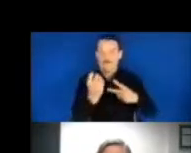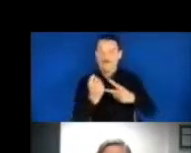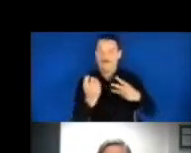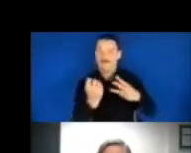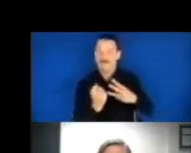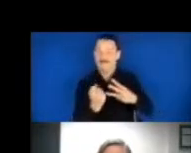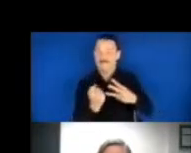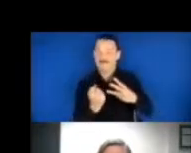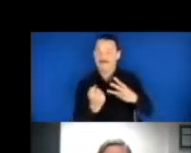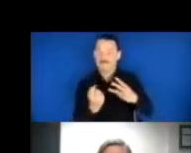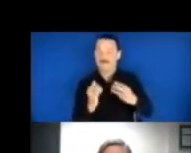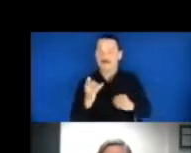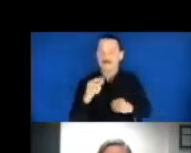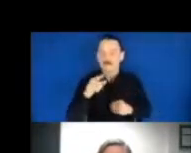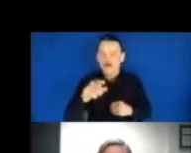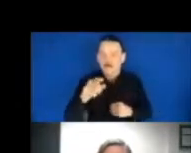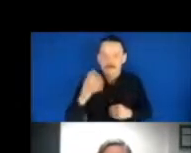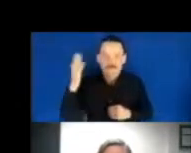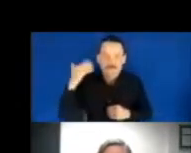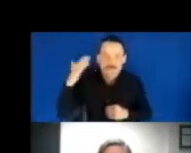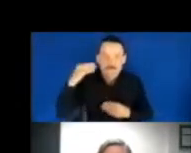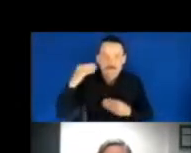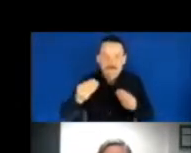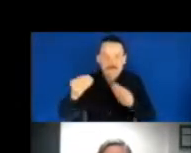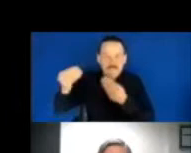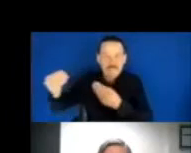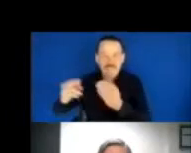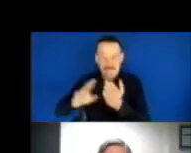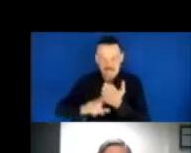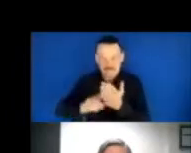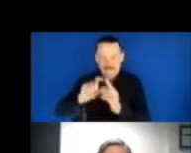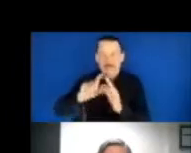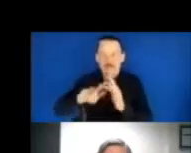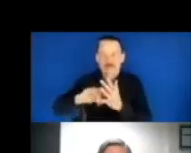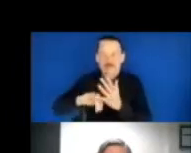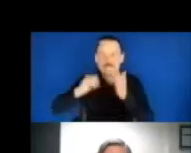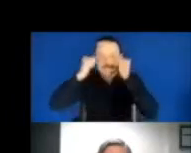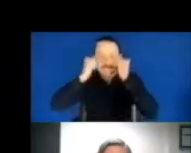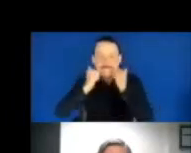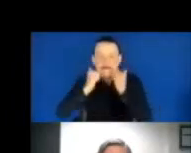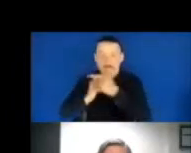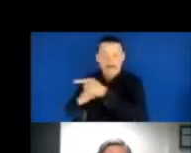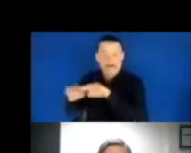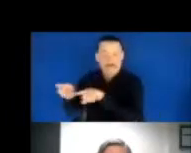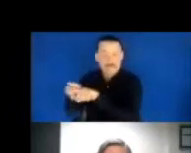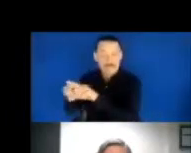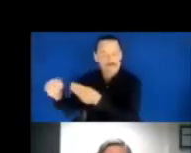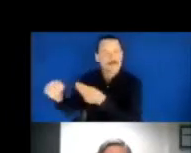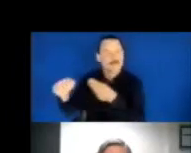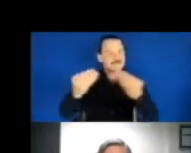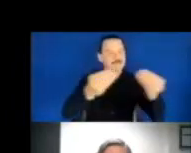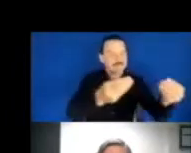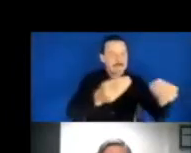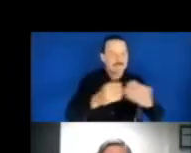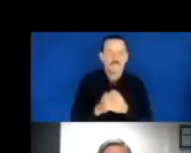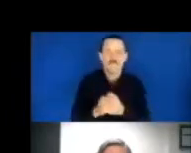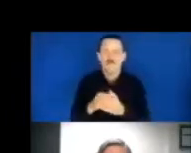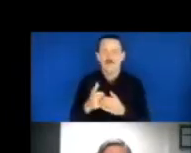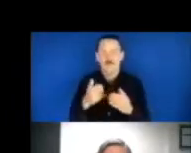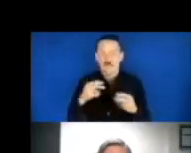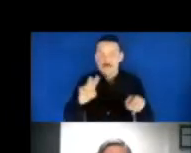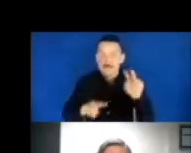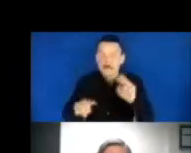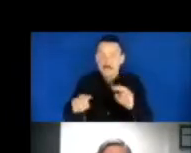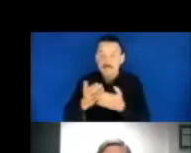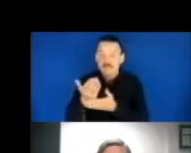NDIS, for example, or you might have old assessment reports, you might have a physio report, you might have a paediatrician's report,